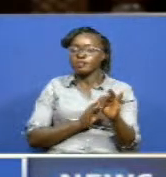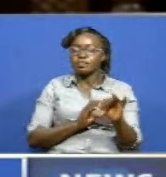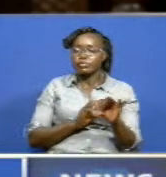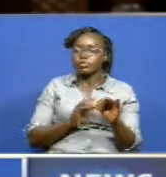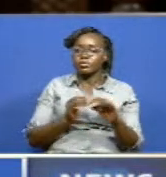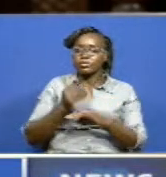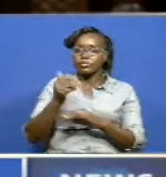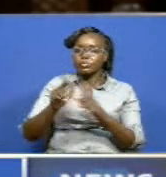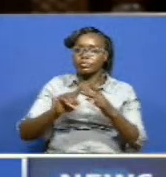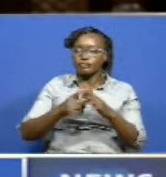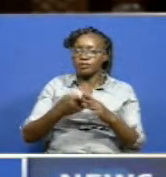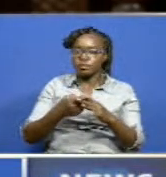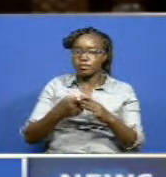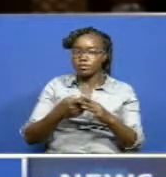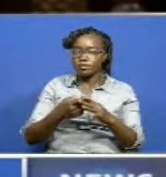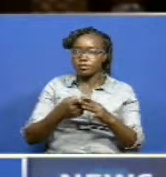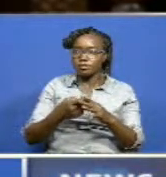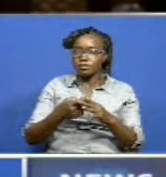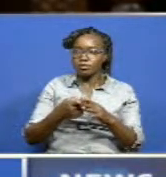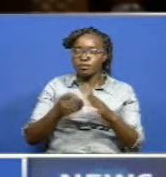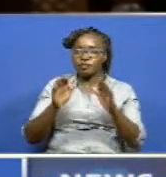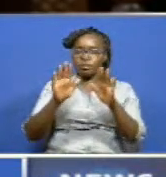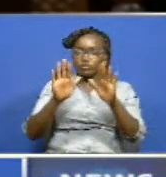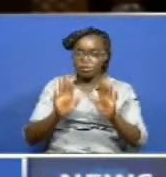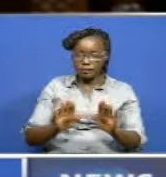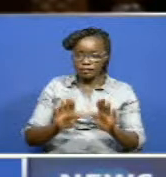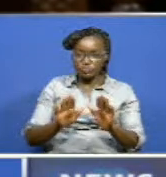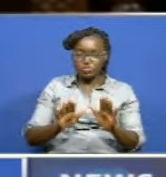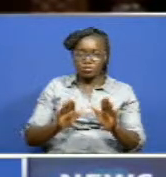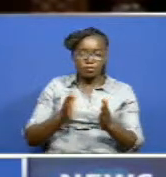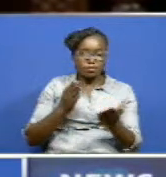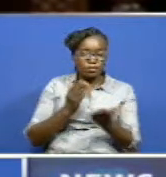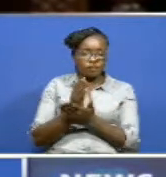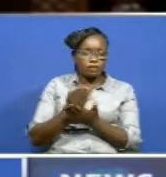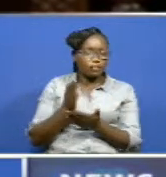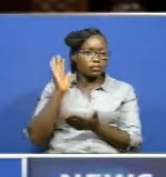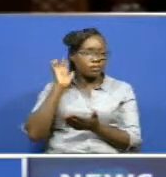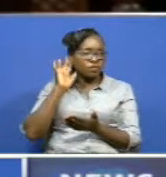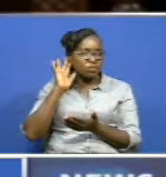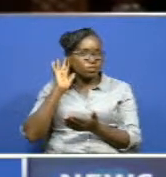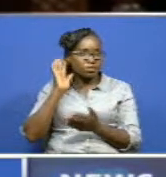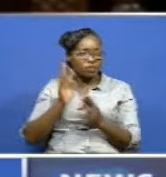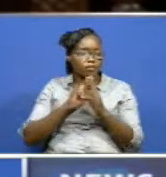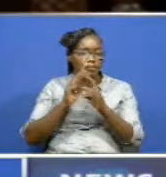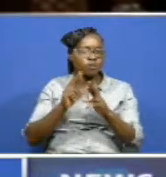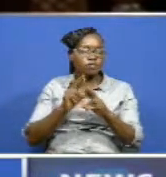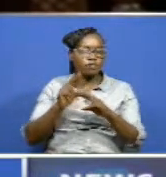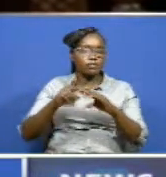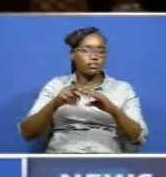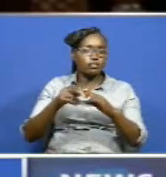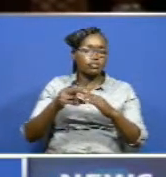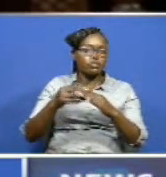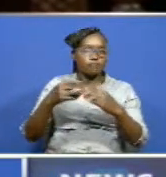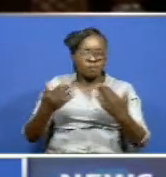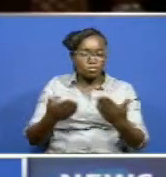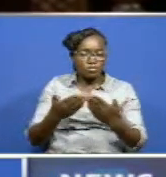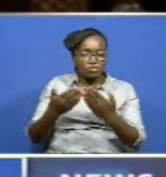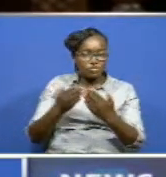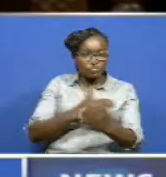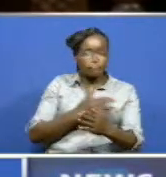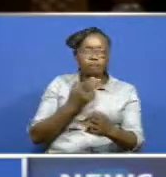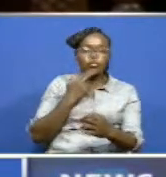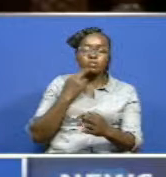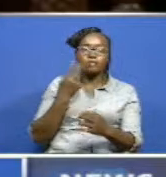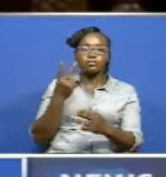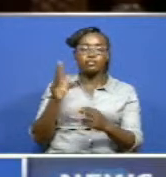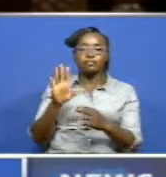thereafter commence the necessary approval hearings and table its report on or before Tuesday, 25th of